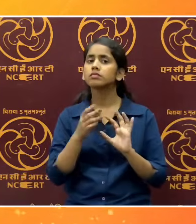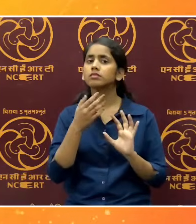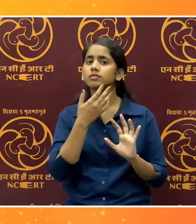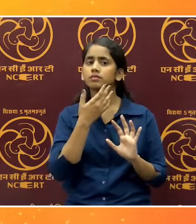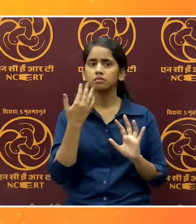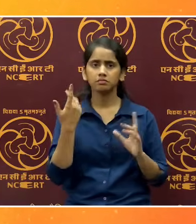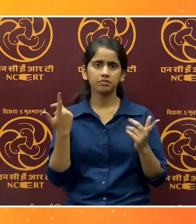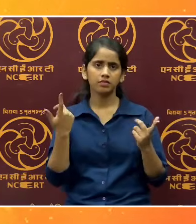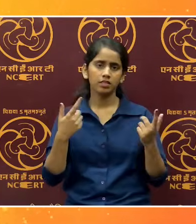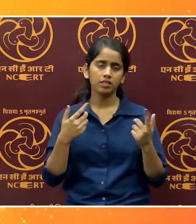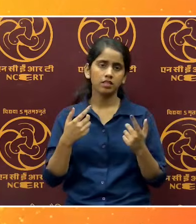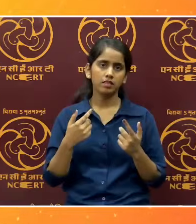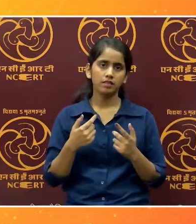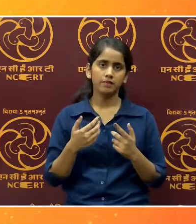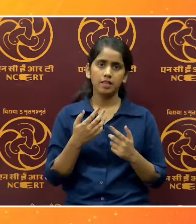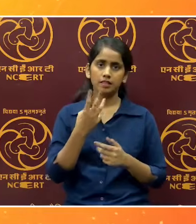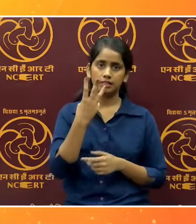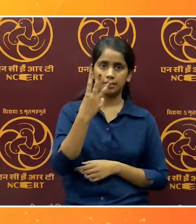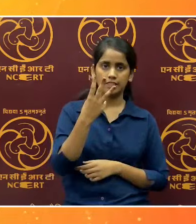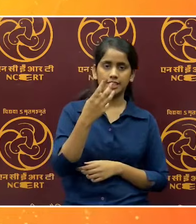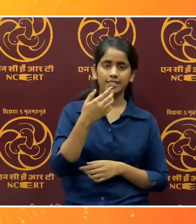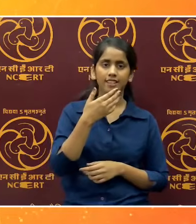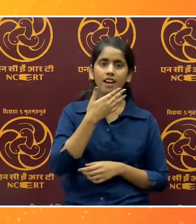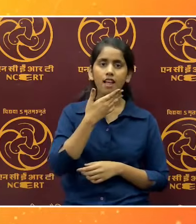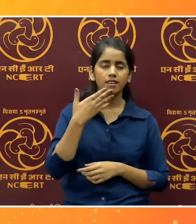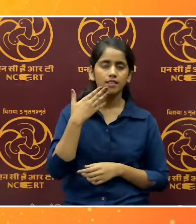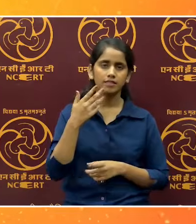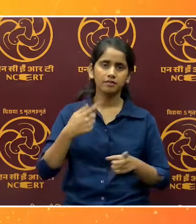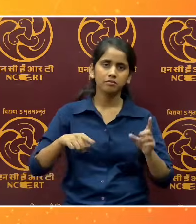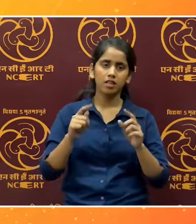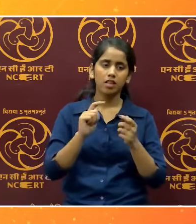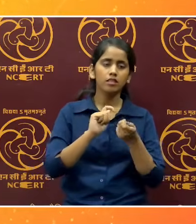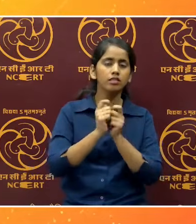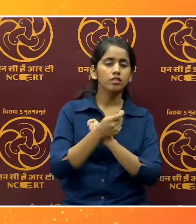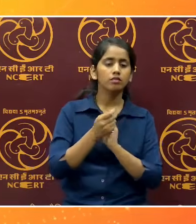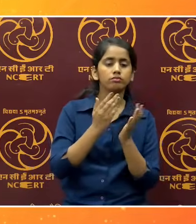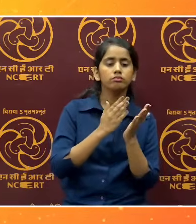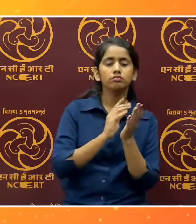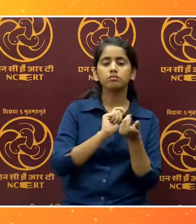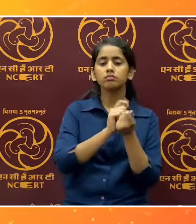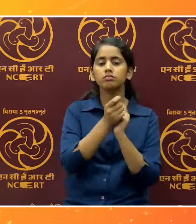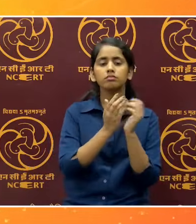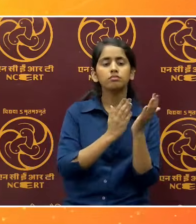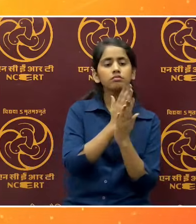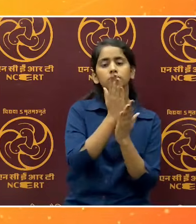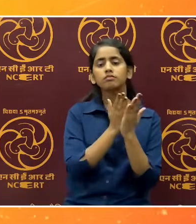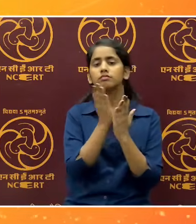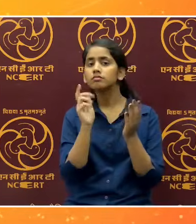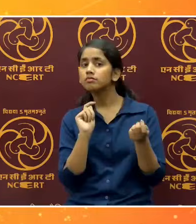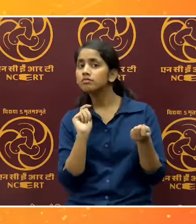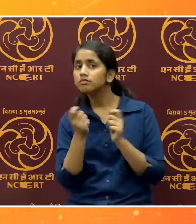have to rearrange the 3 crayons and to change the direction. So, we can also